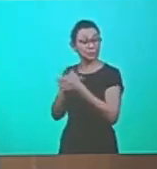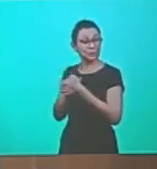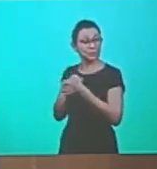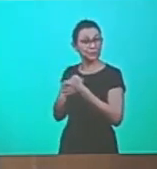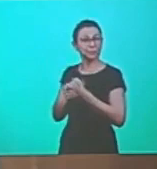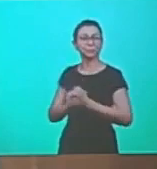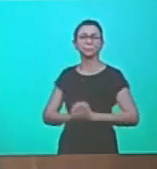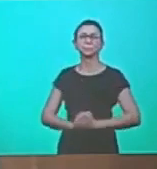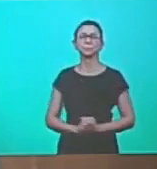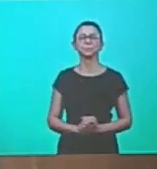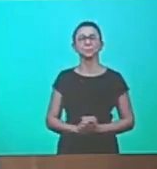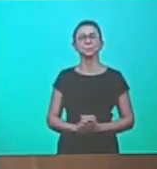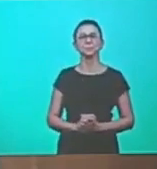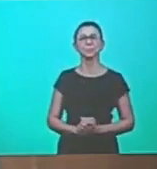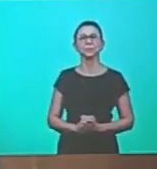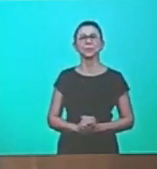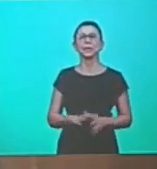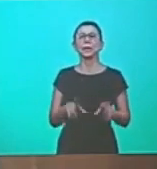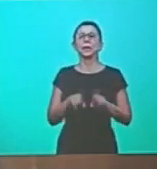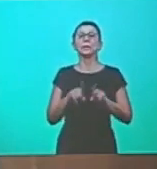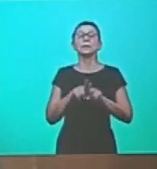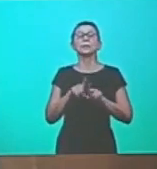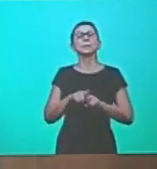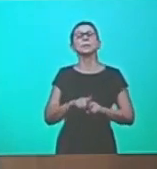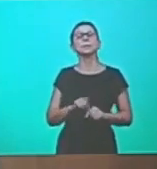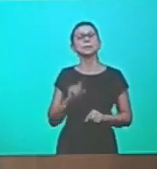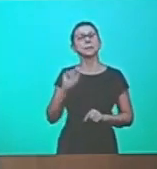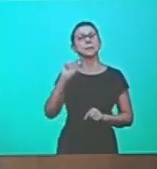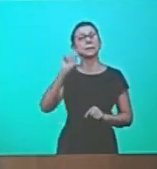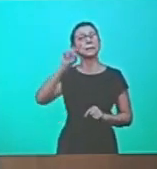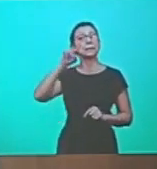you to be with us during this special moment.